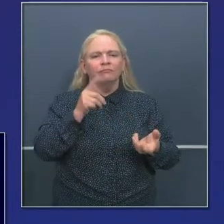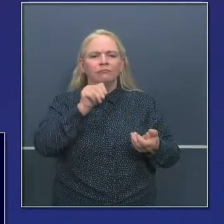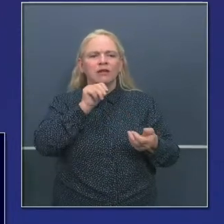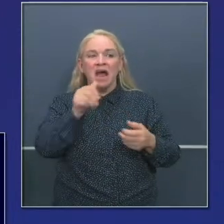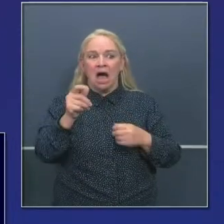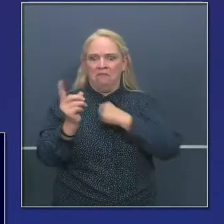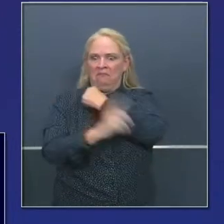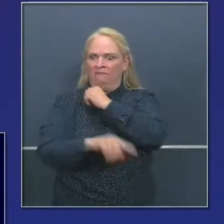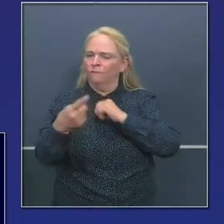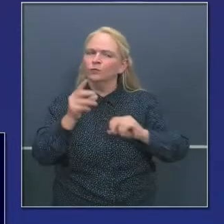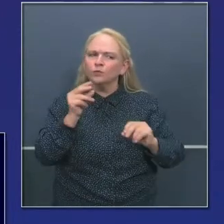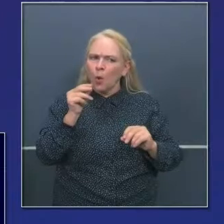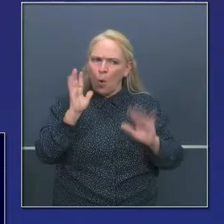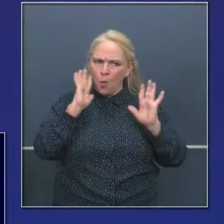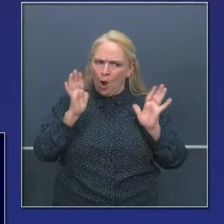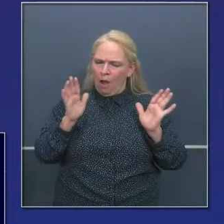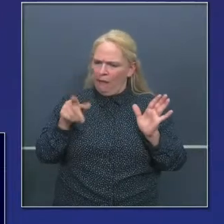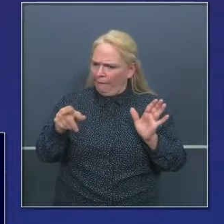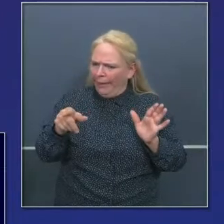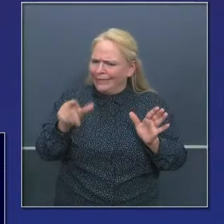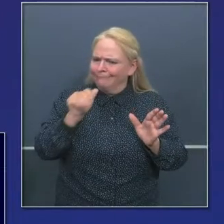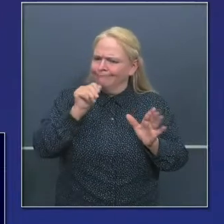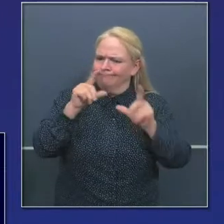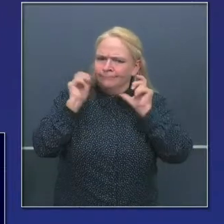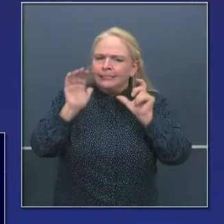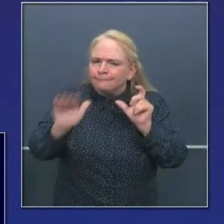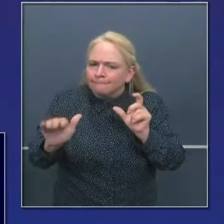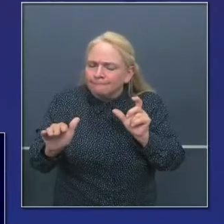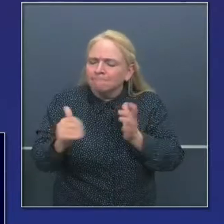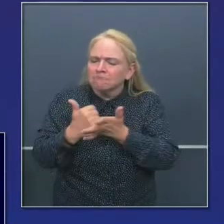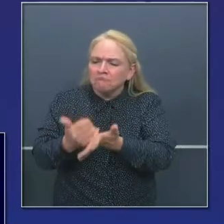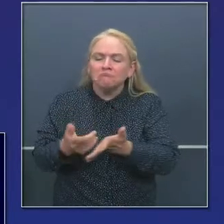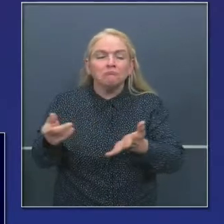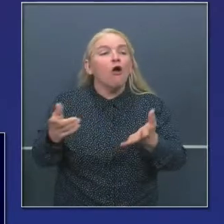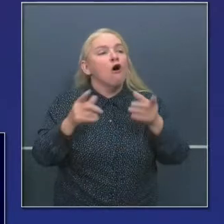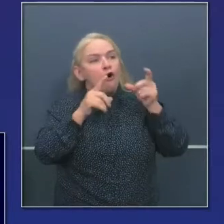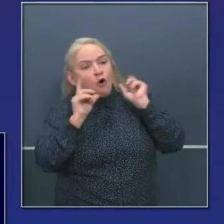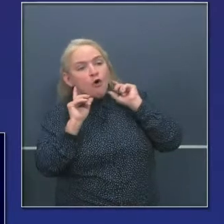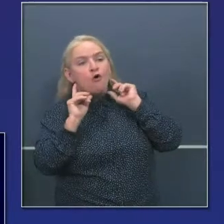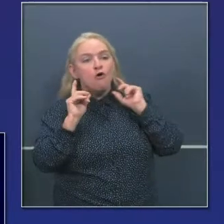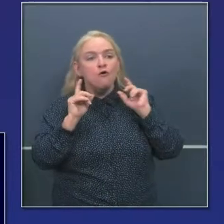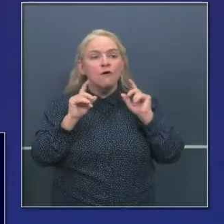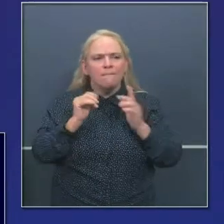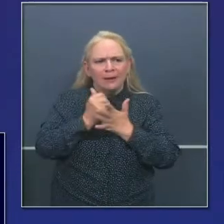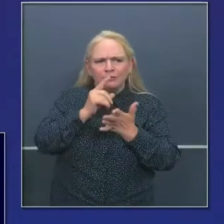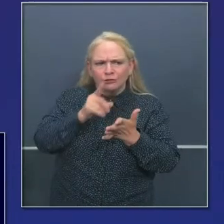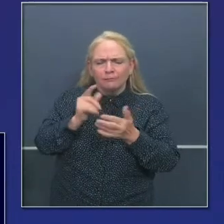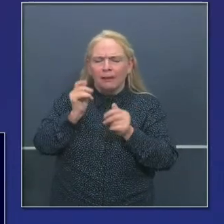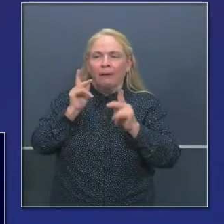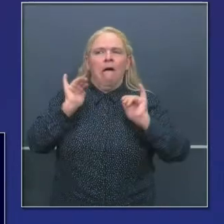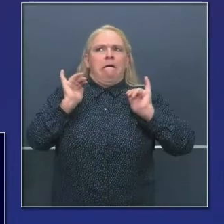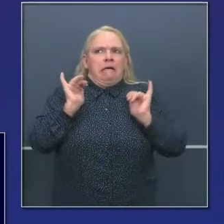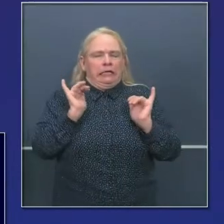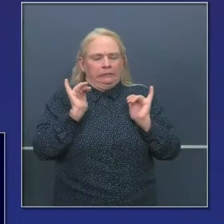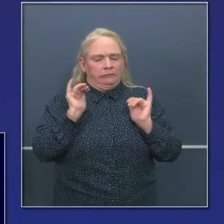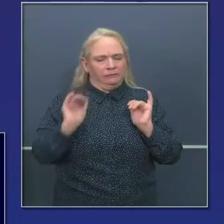an encouragement frame first to help enforce all of these efforts, again, because the seriousness of we